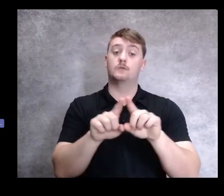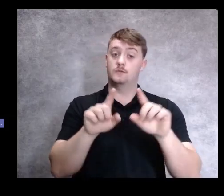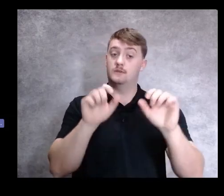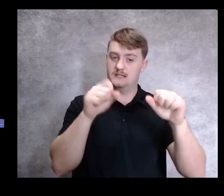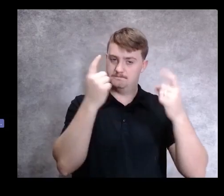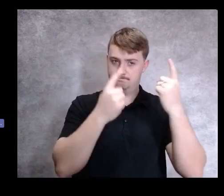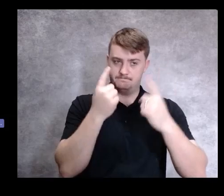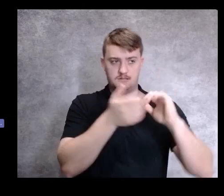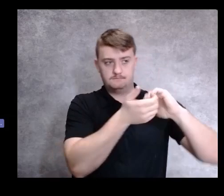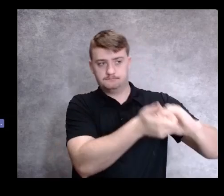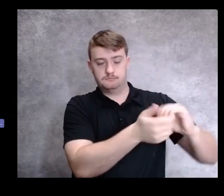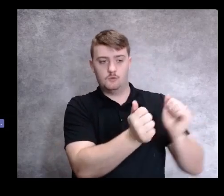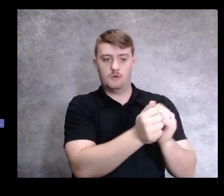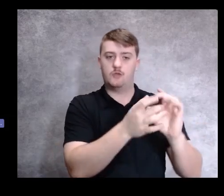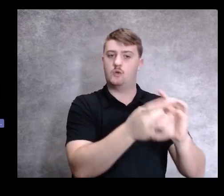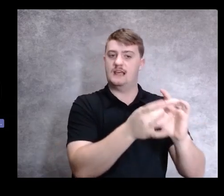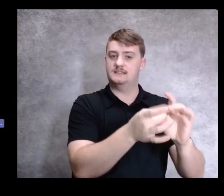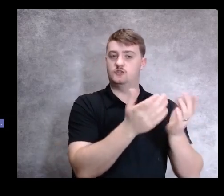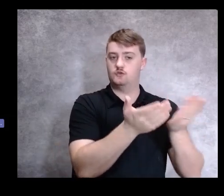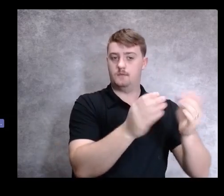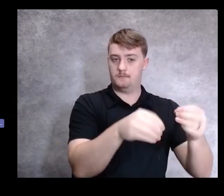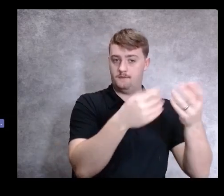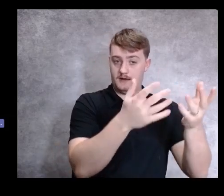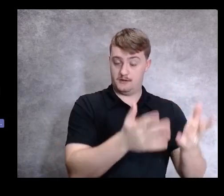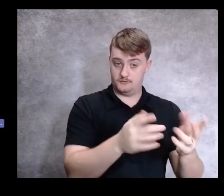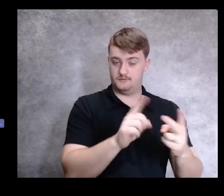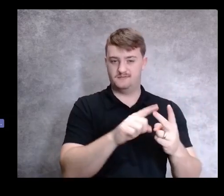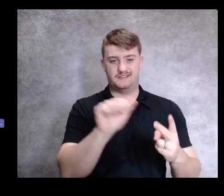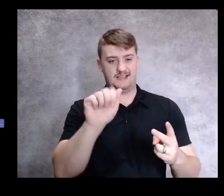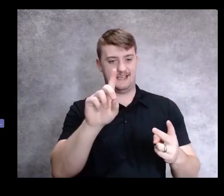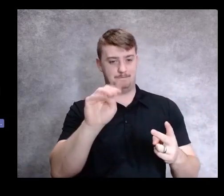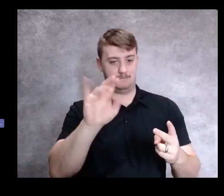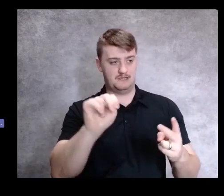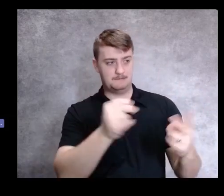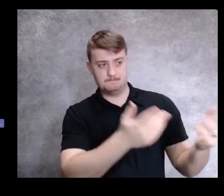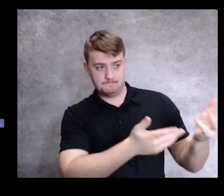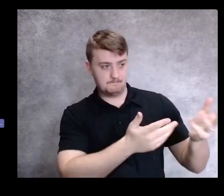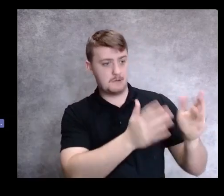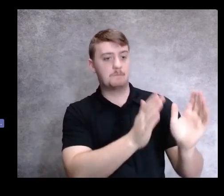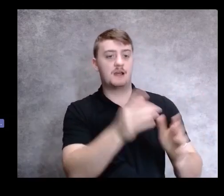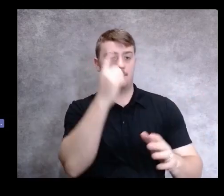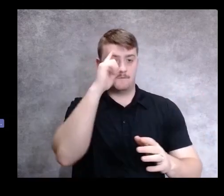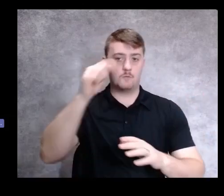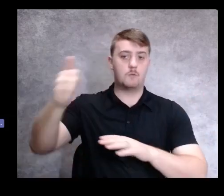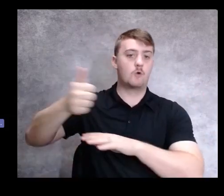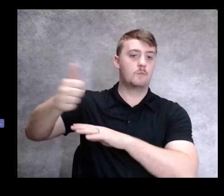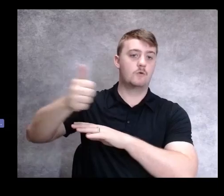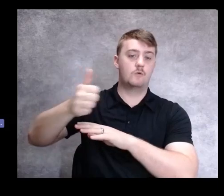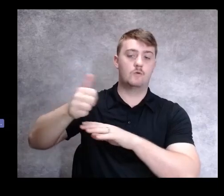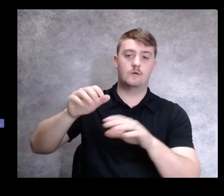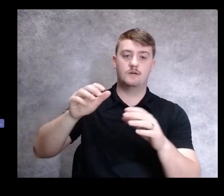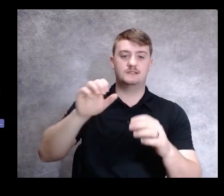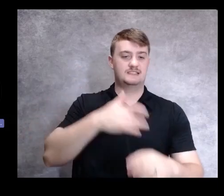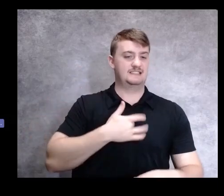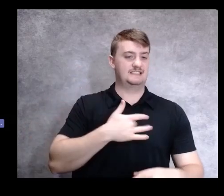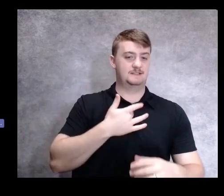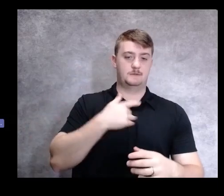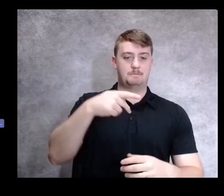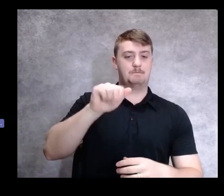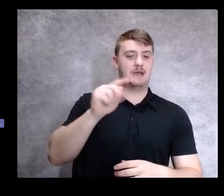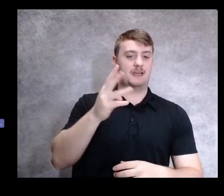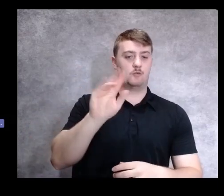consider collaborating with related service providers and your administration to plan for portable or stationary sensory pathways